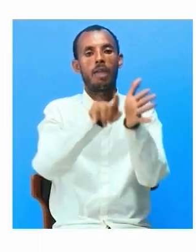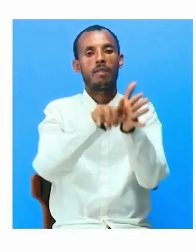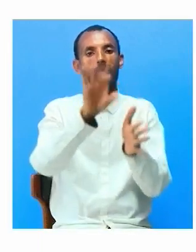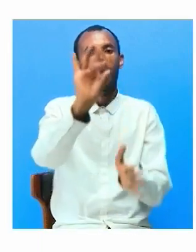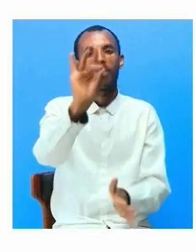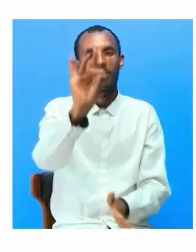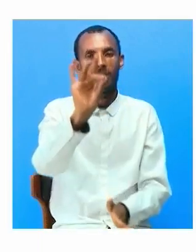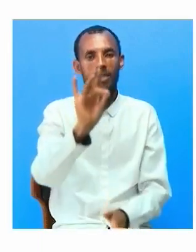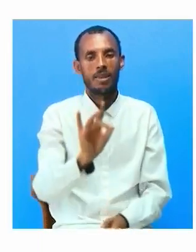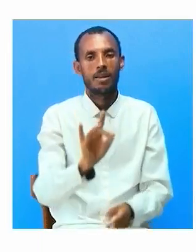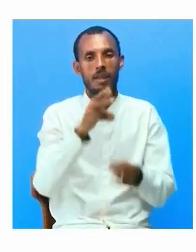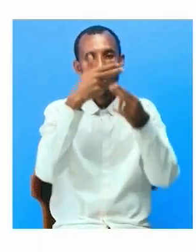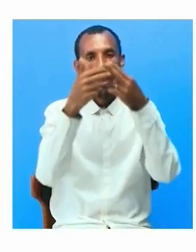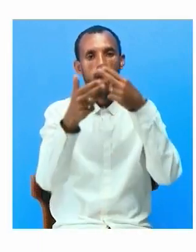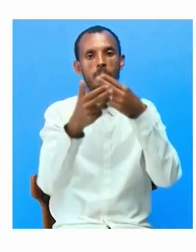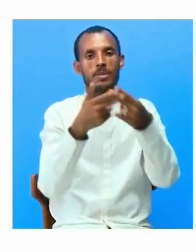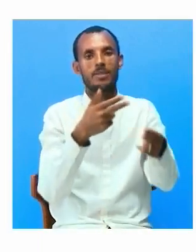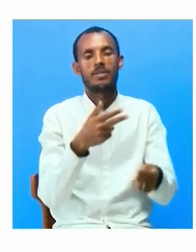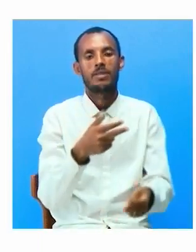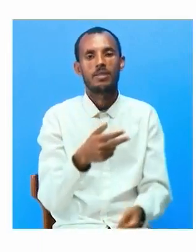8 times